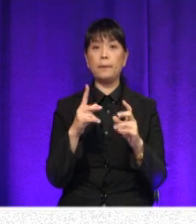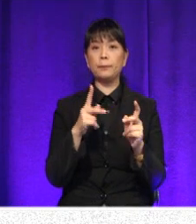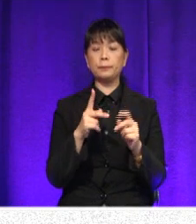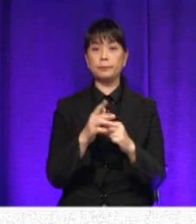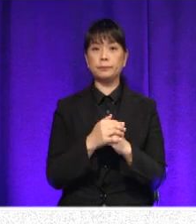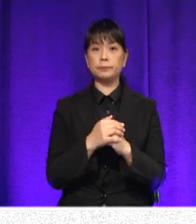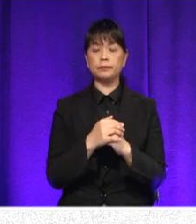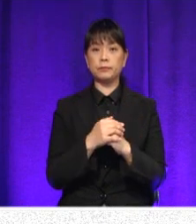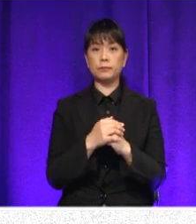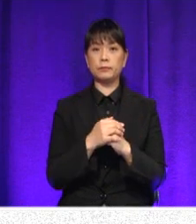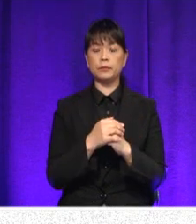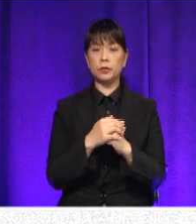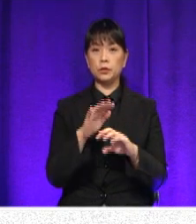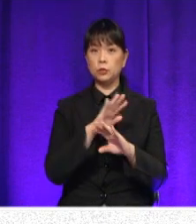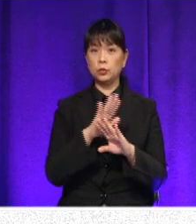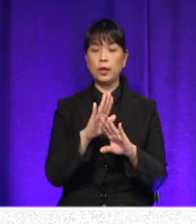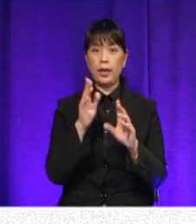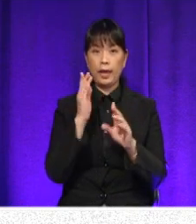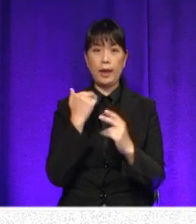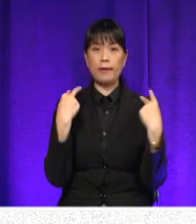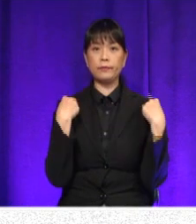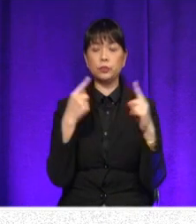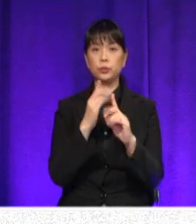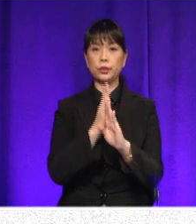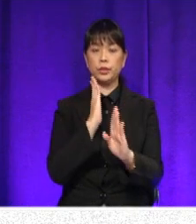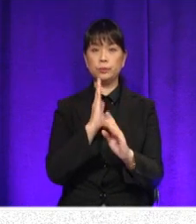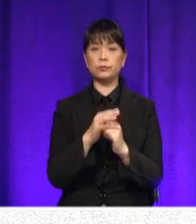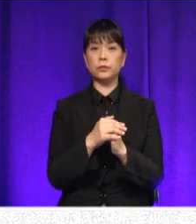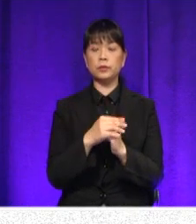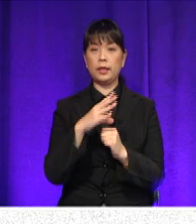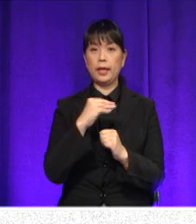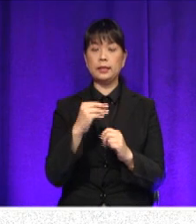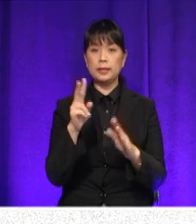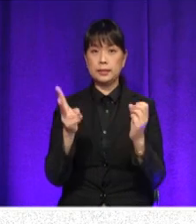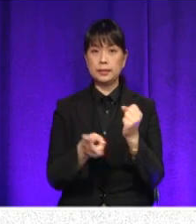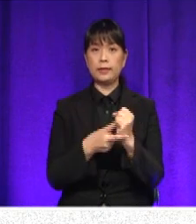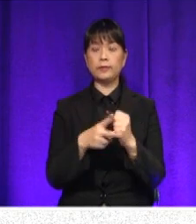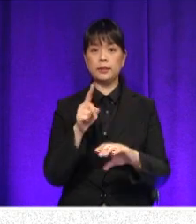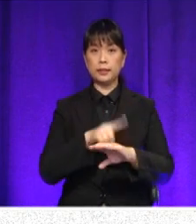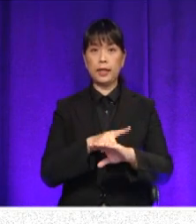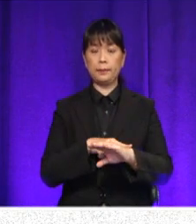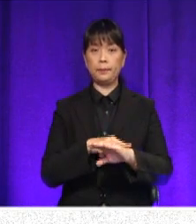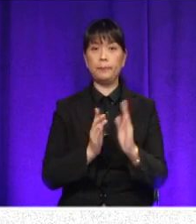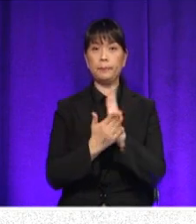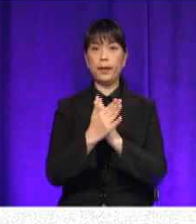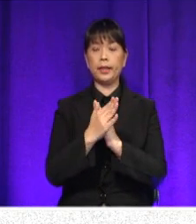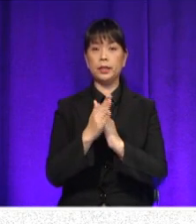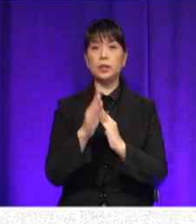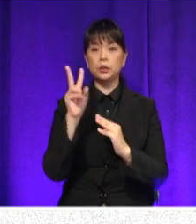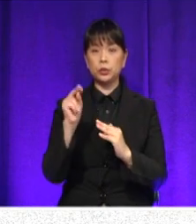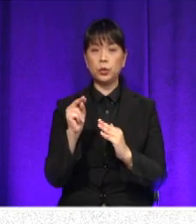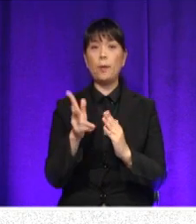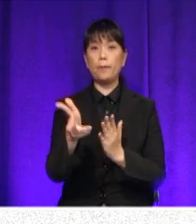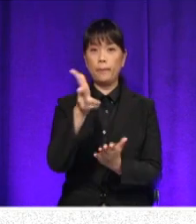to park and they do not have to queue. And they also can save their time by not queuing or parking to shop